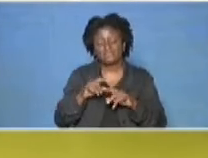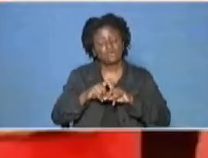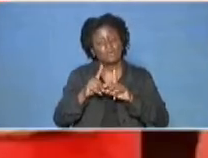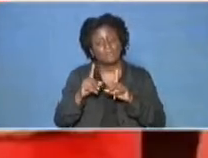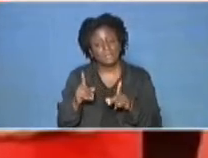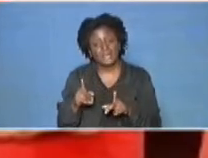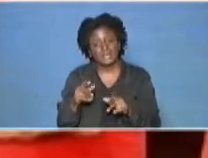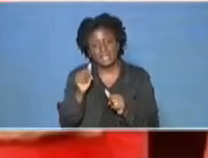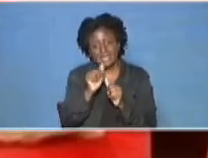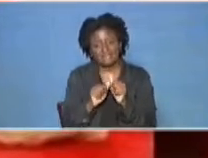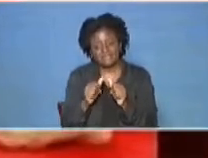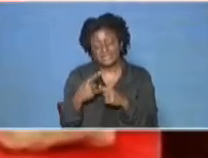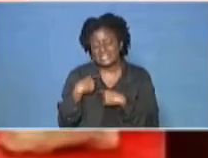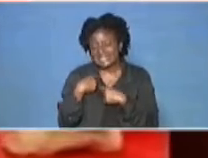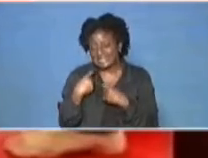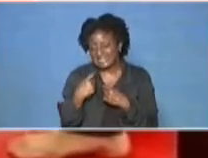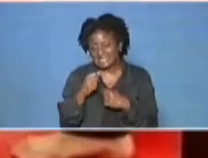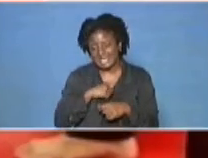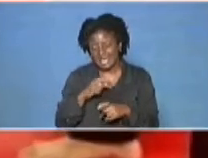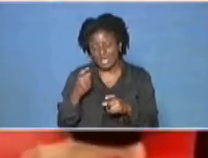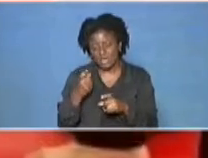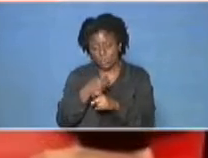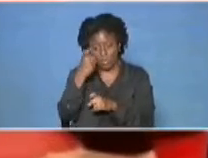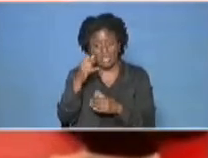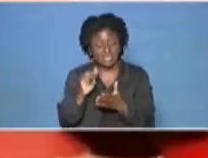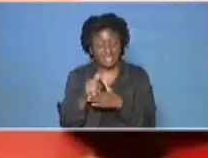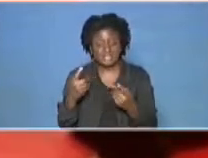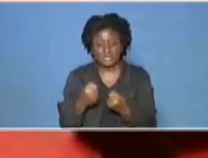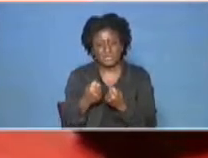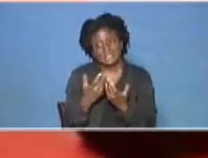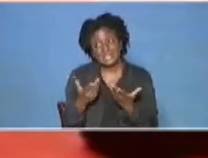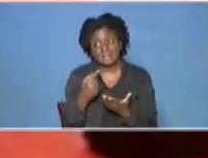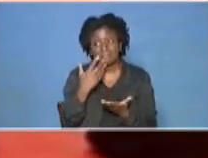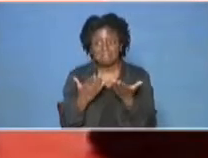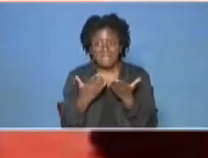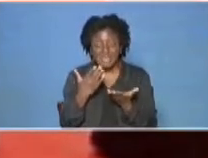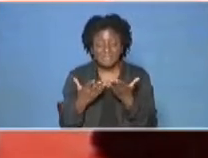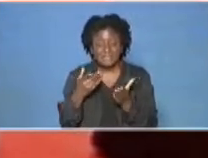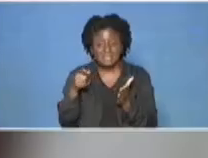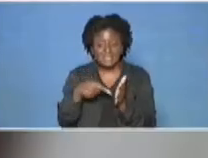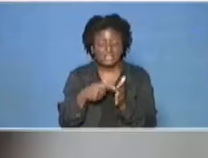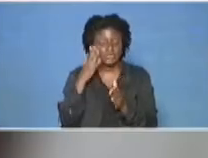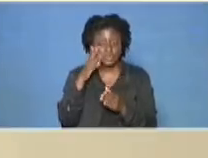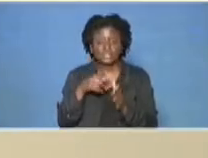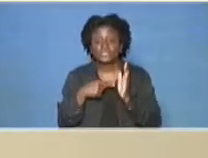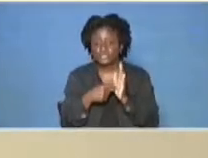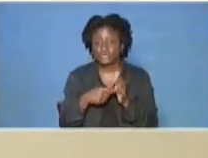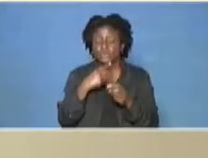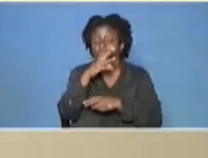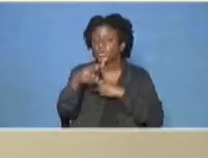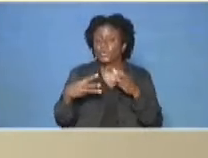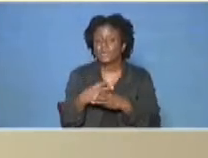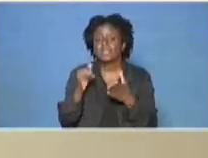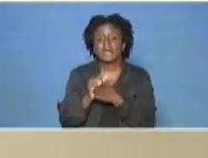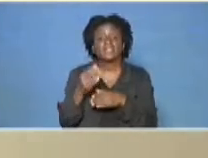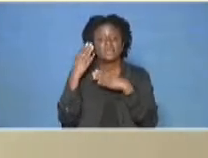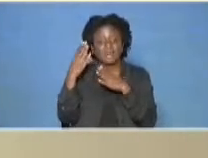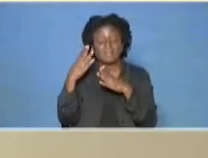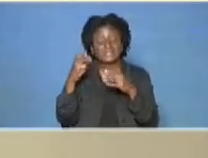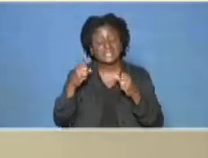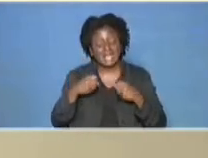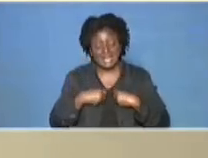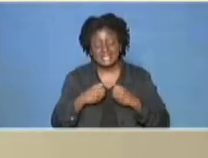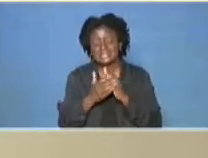But ever since I won that tournament, I was like, well, maybe this will show the world that the Bahamas has